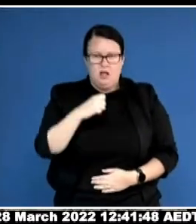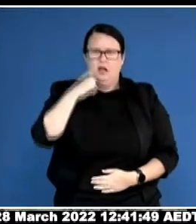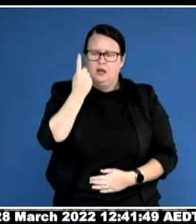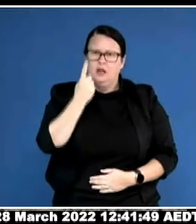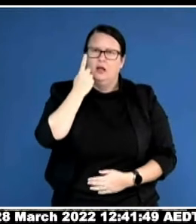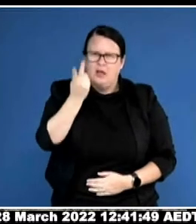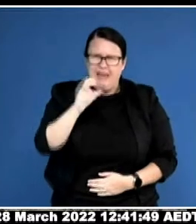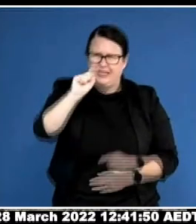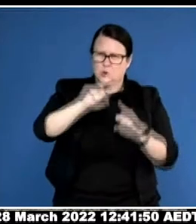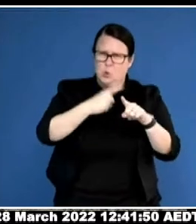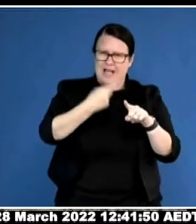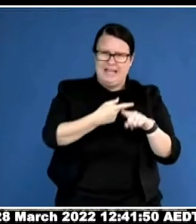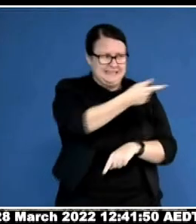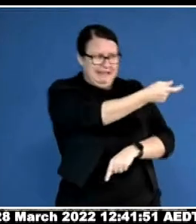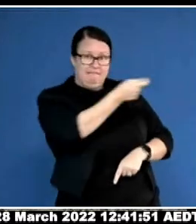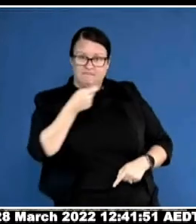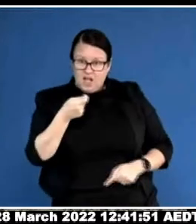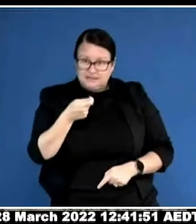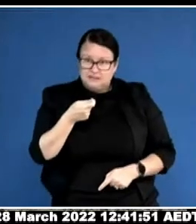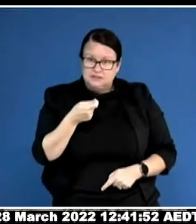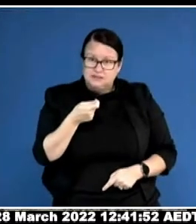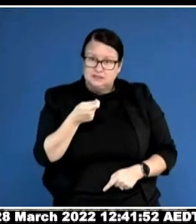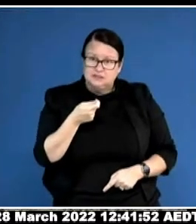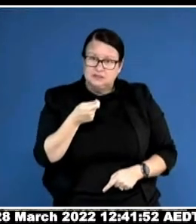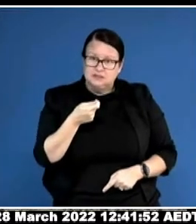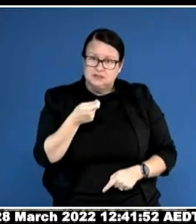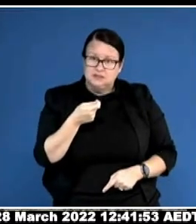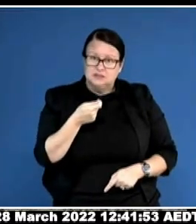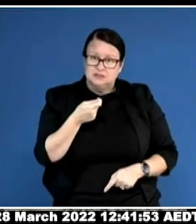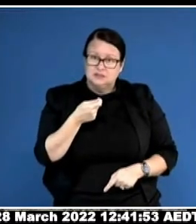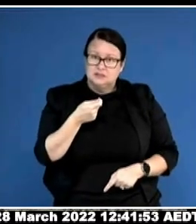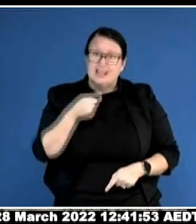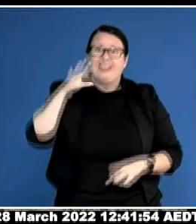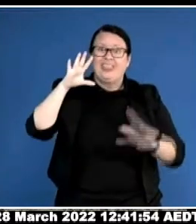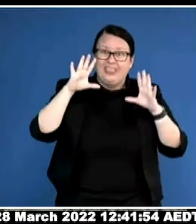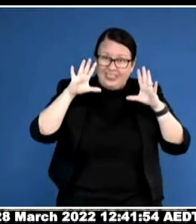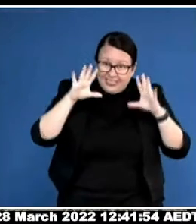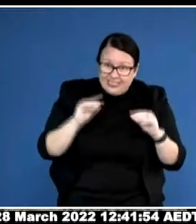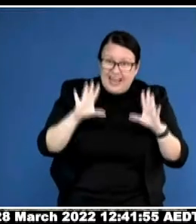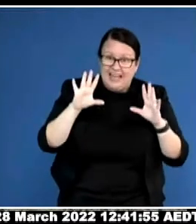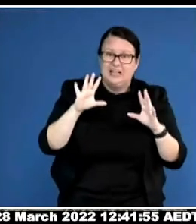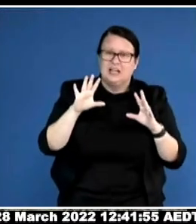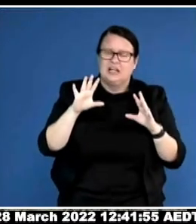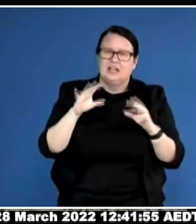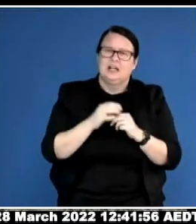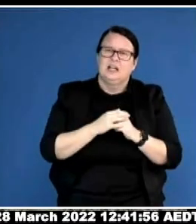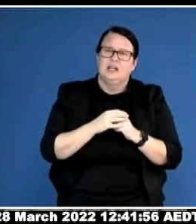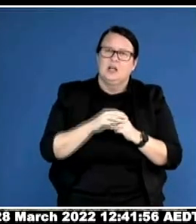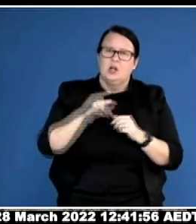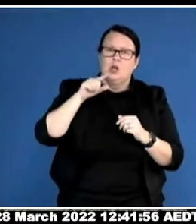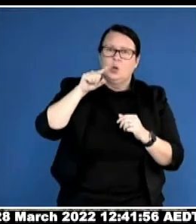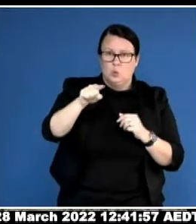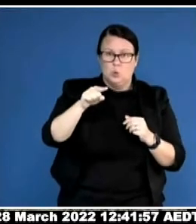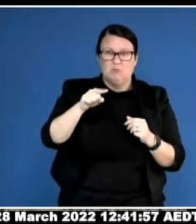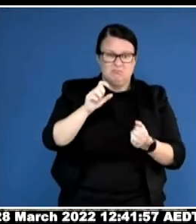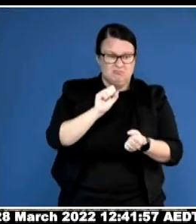invited onto the ward, and this then led to a situation where you were going to be